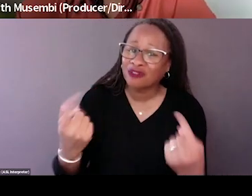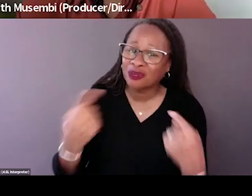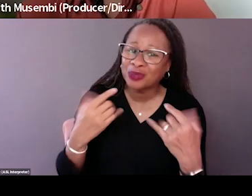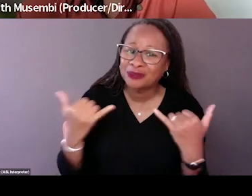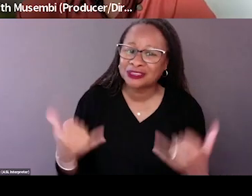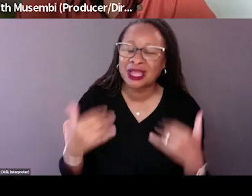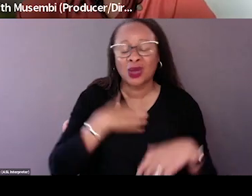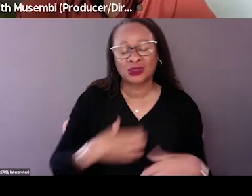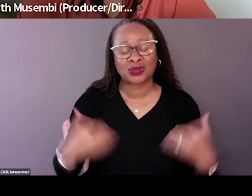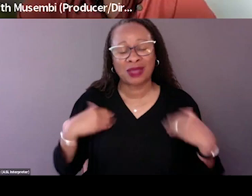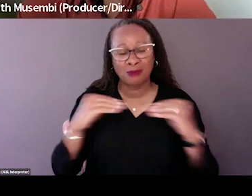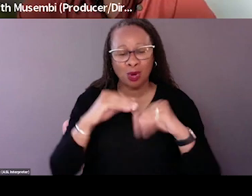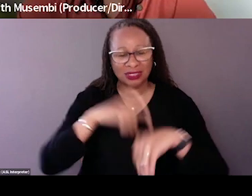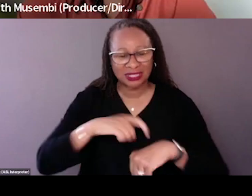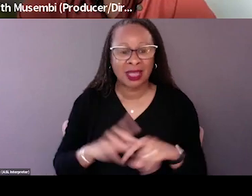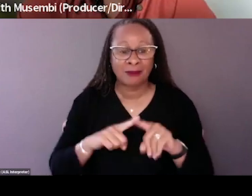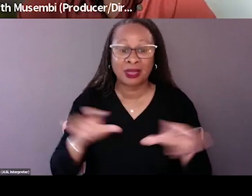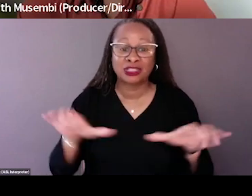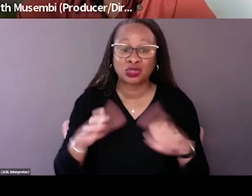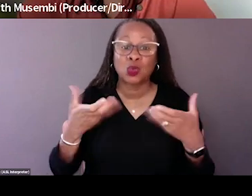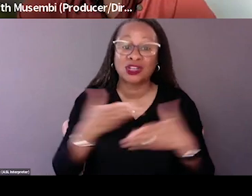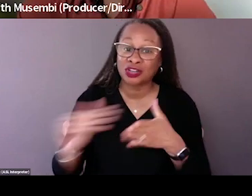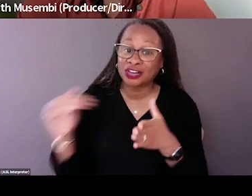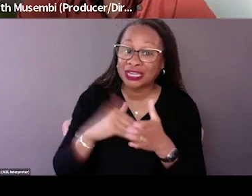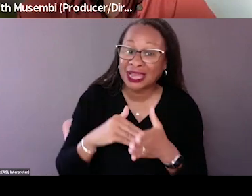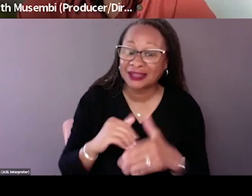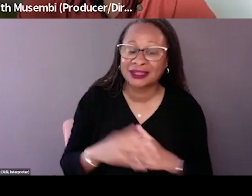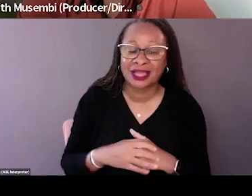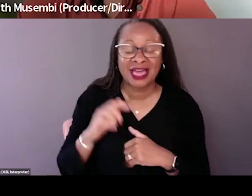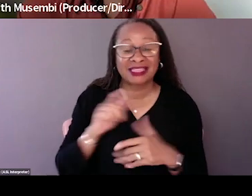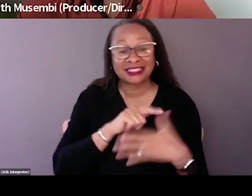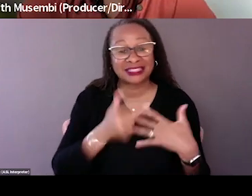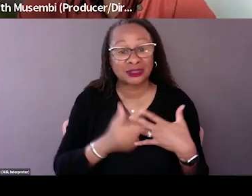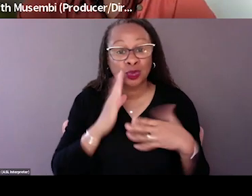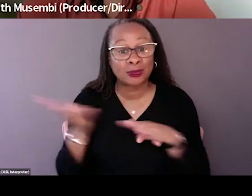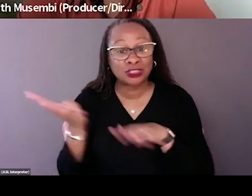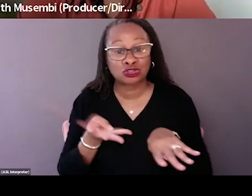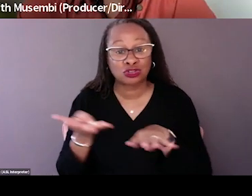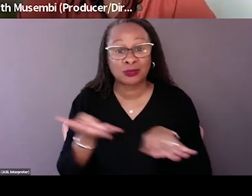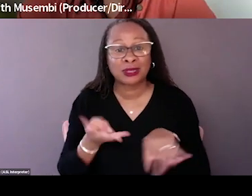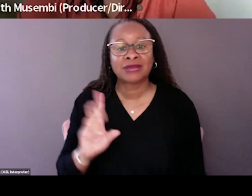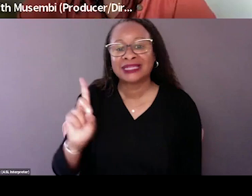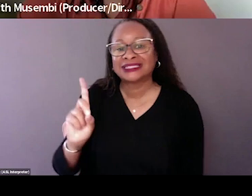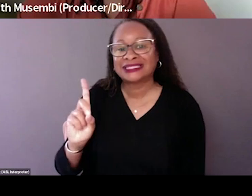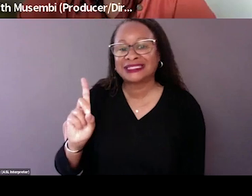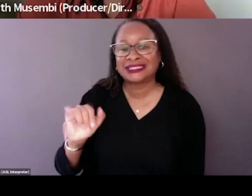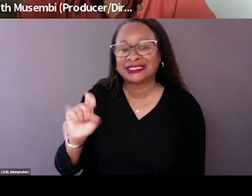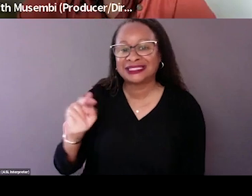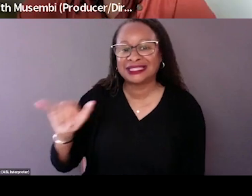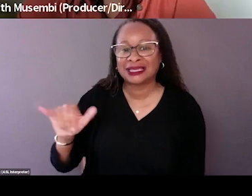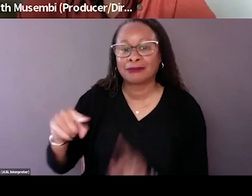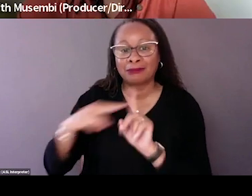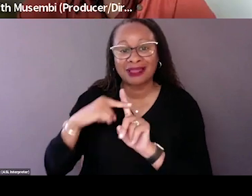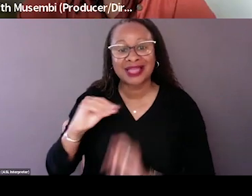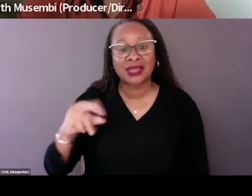more time. But I do want to share again that the series will be streaming on Disney Plus and Hulu. Thank you so much